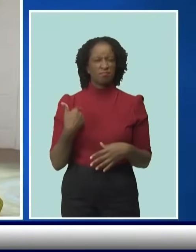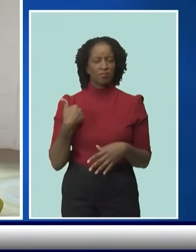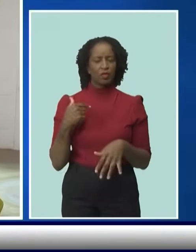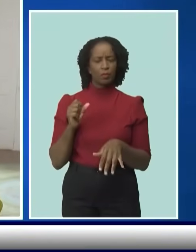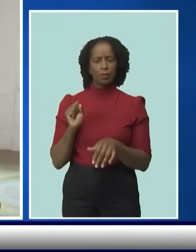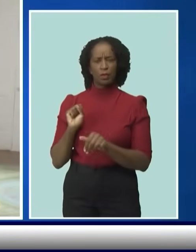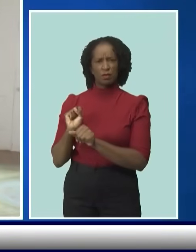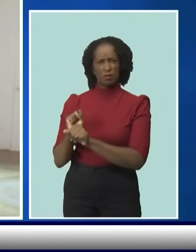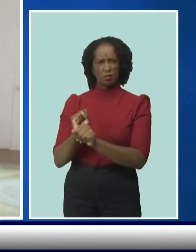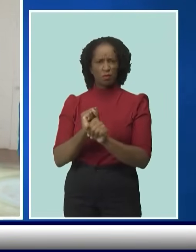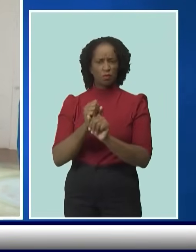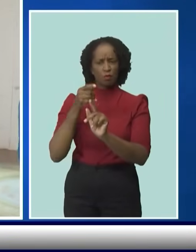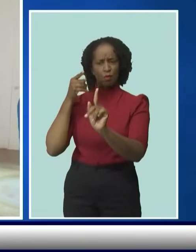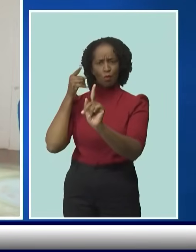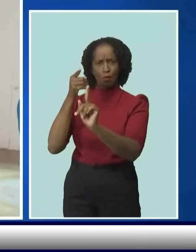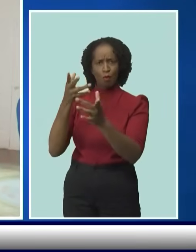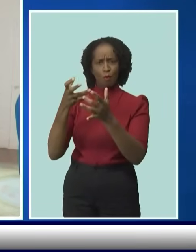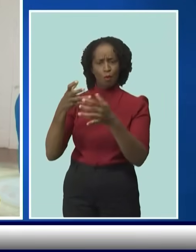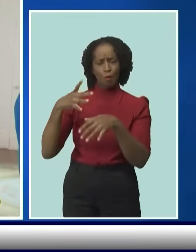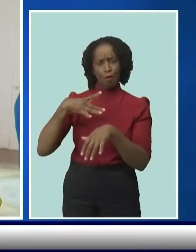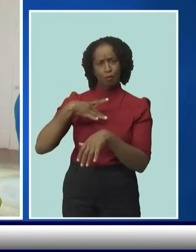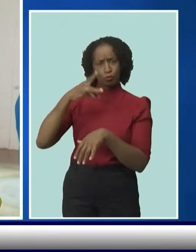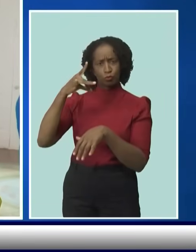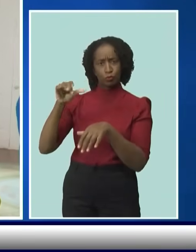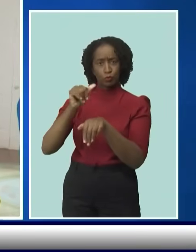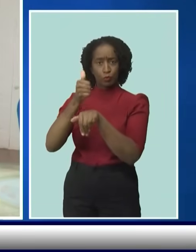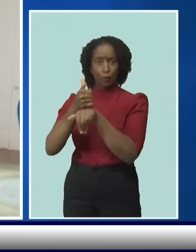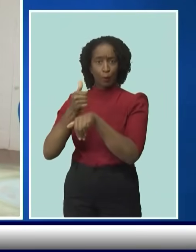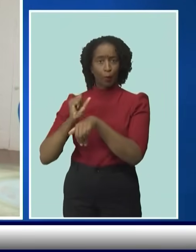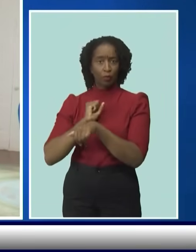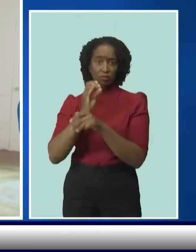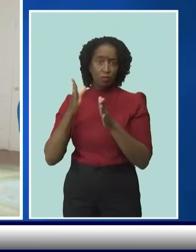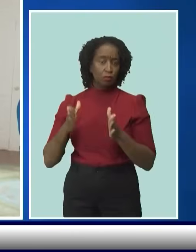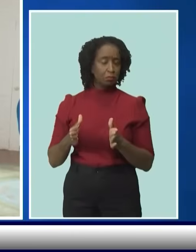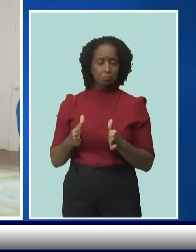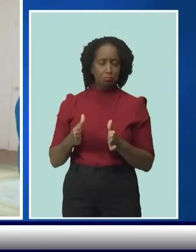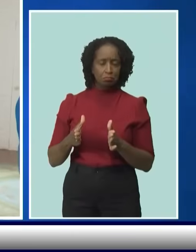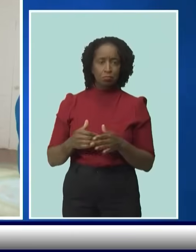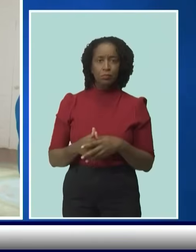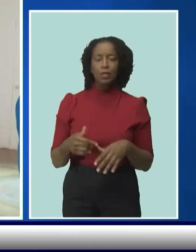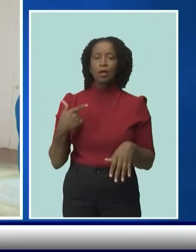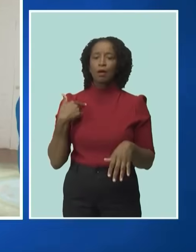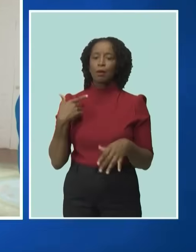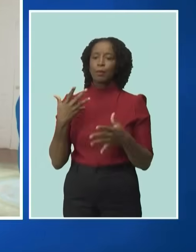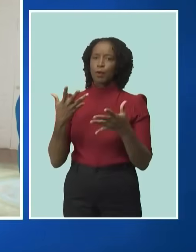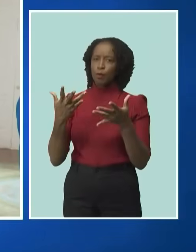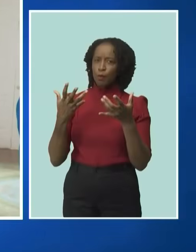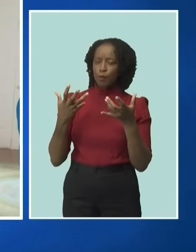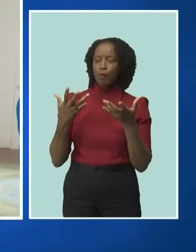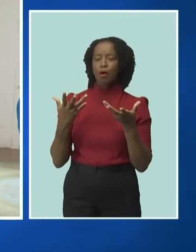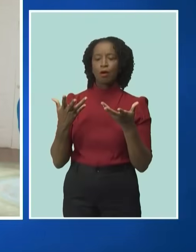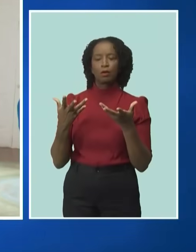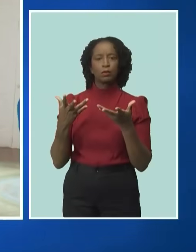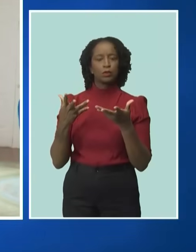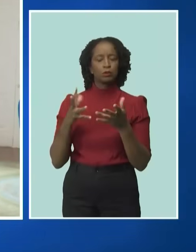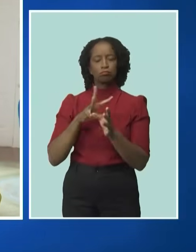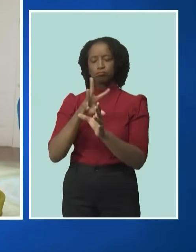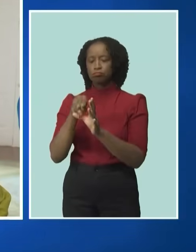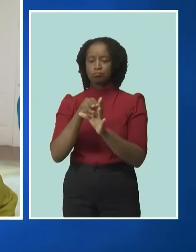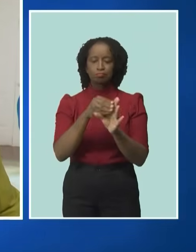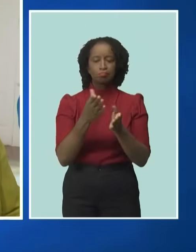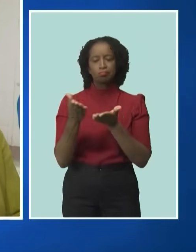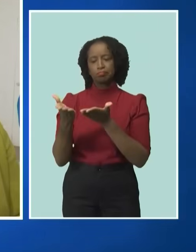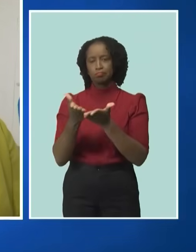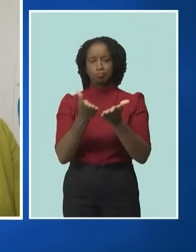towards being a senator, but I do know that I was working towards continuously offering myself in service and in leadership,